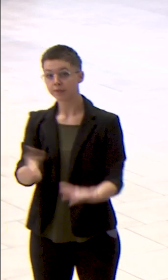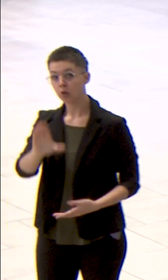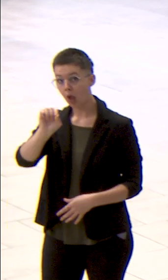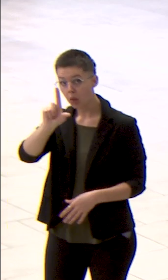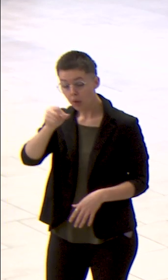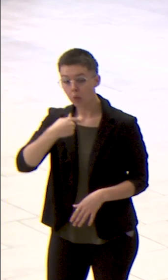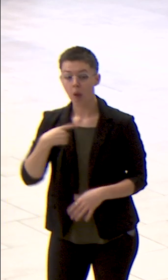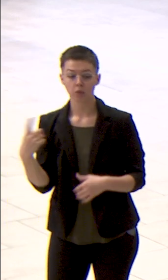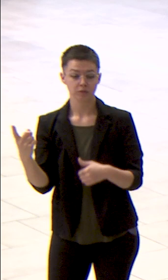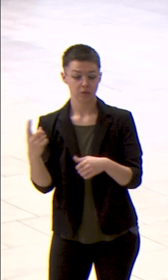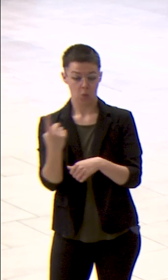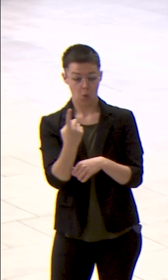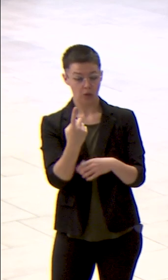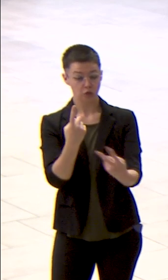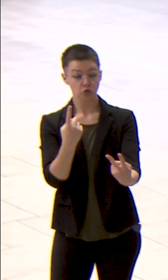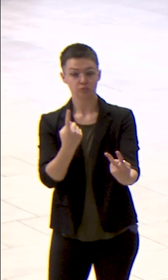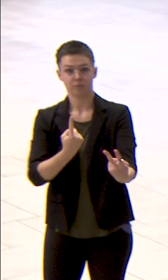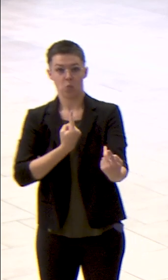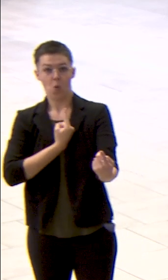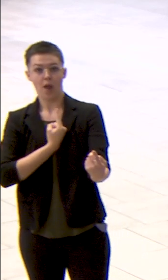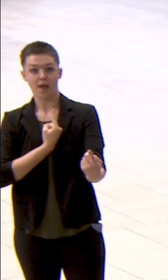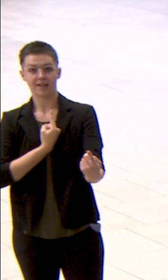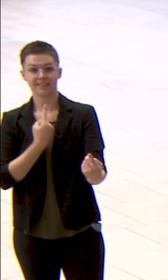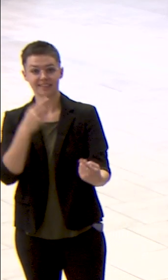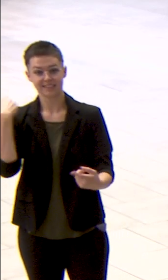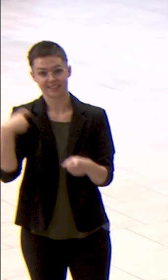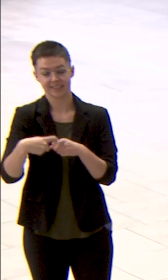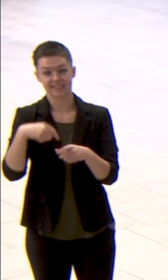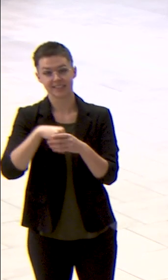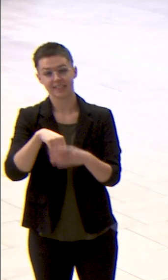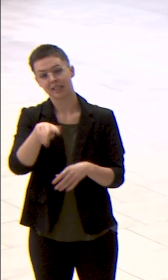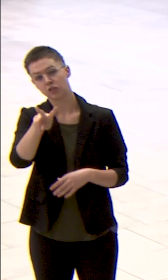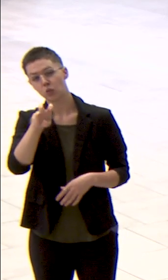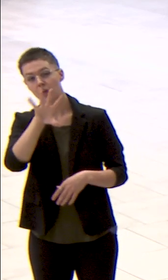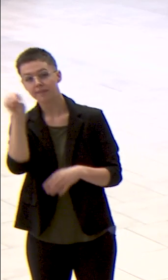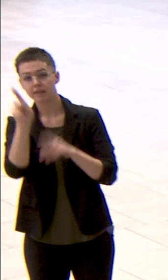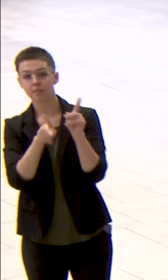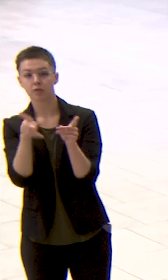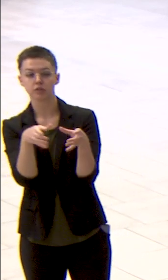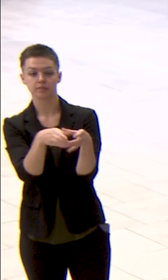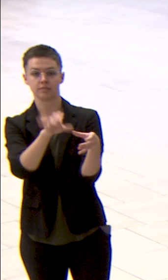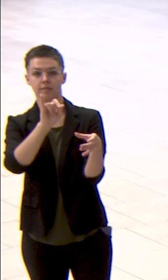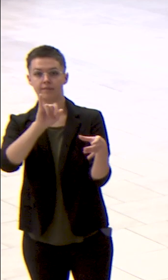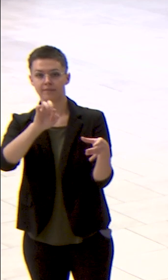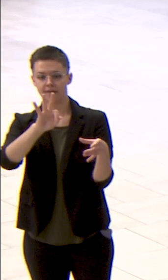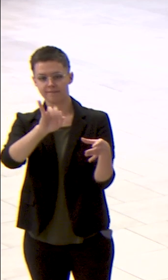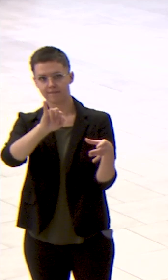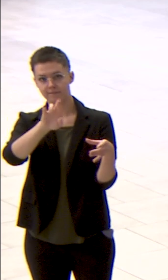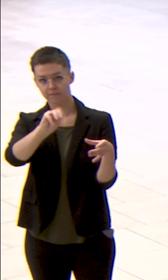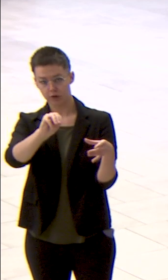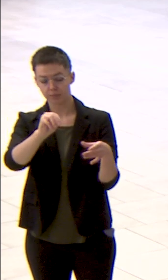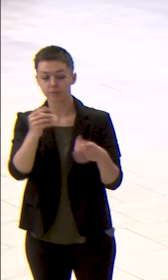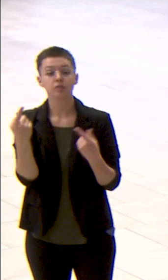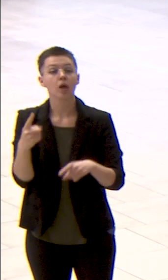I was one of two Hispanics in a 150-person firm that when I was working late one night,